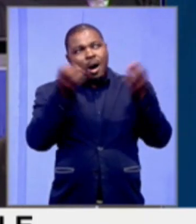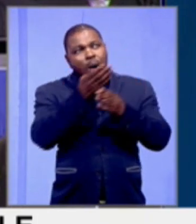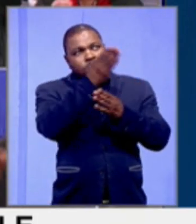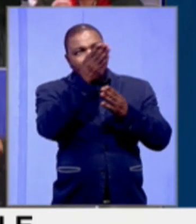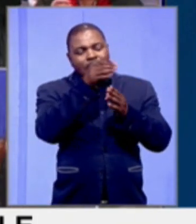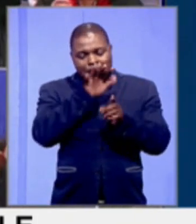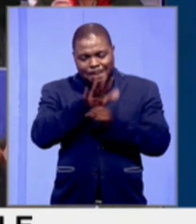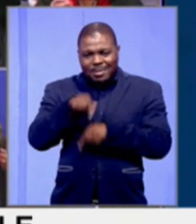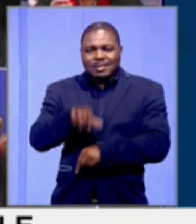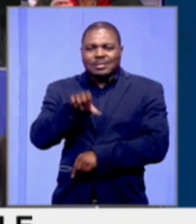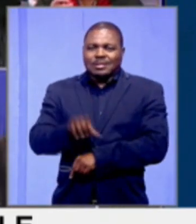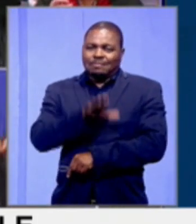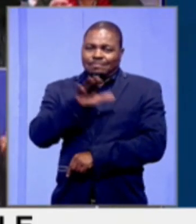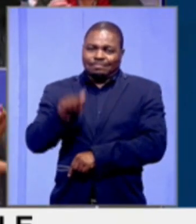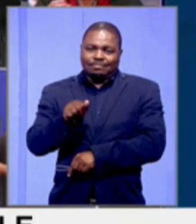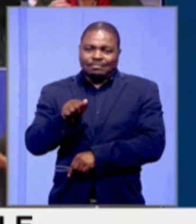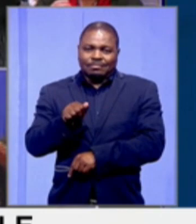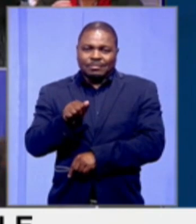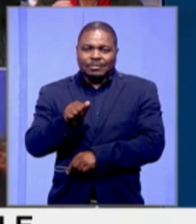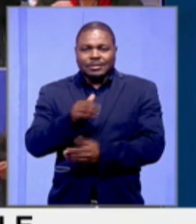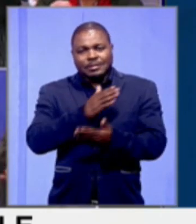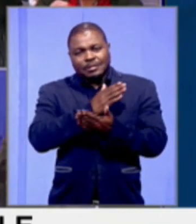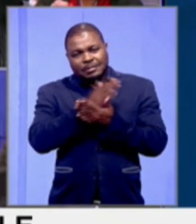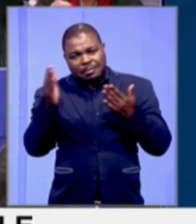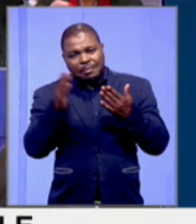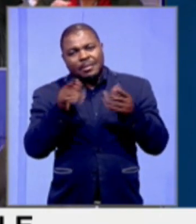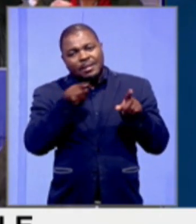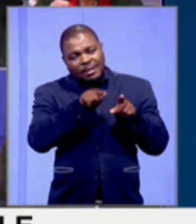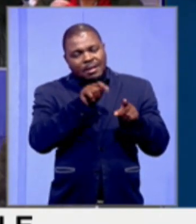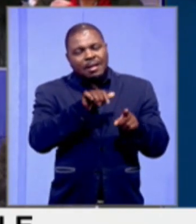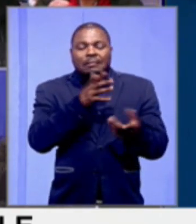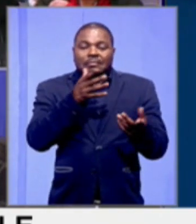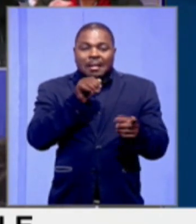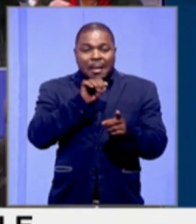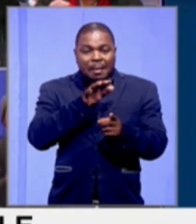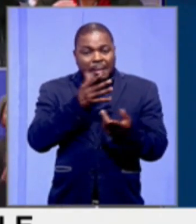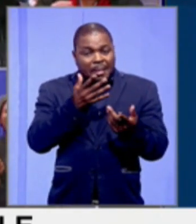us, and some of them have led to